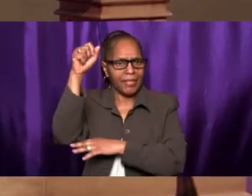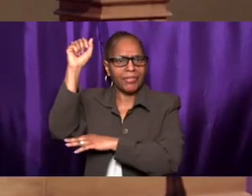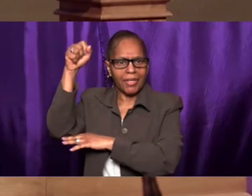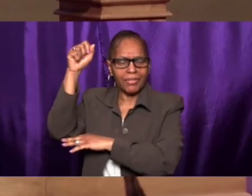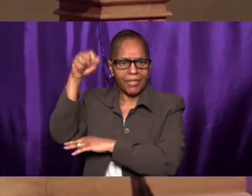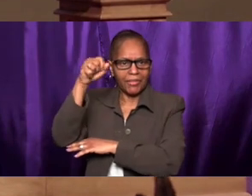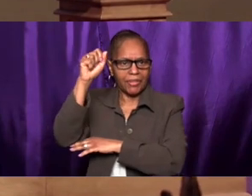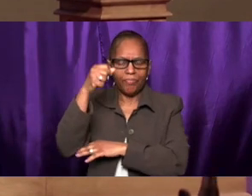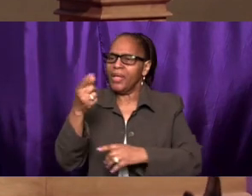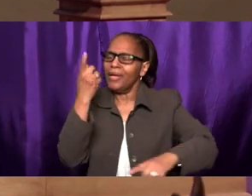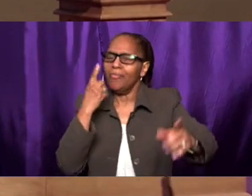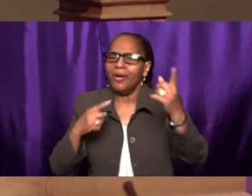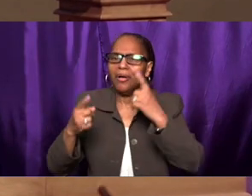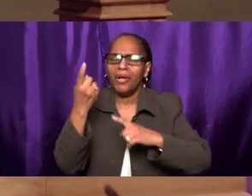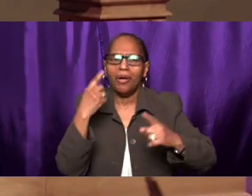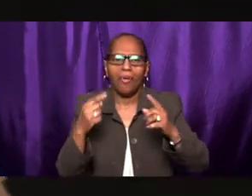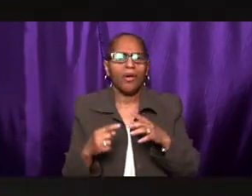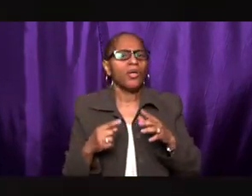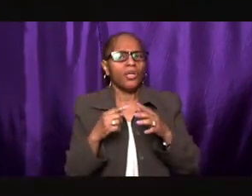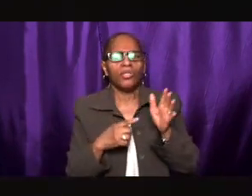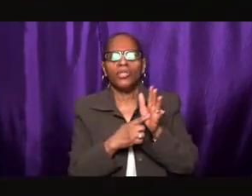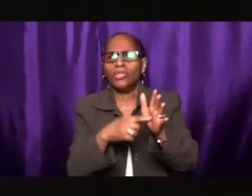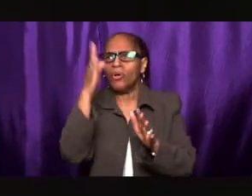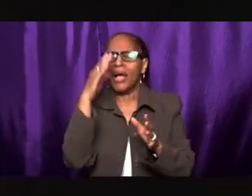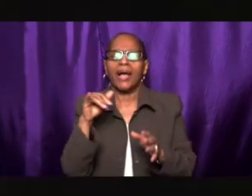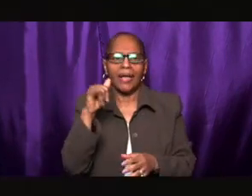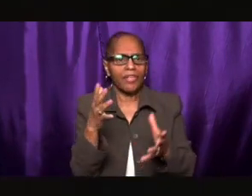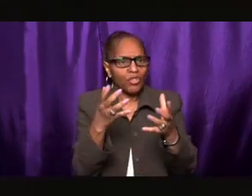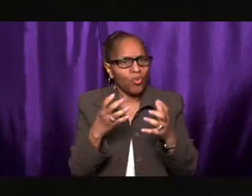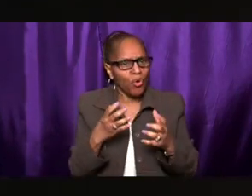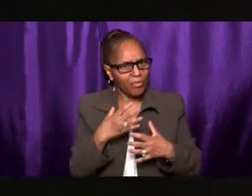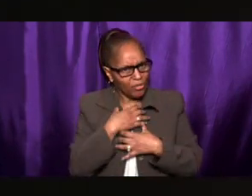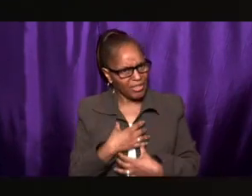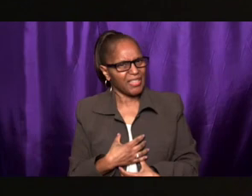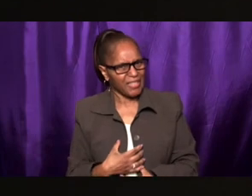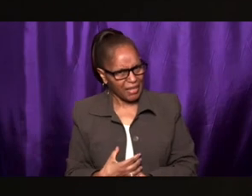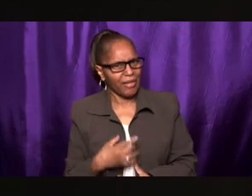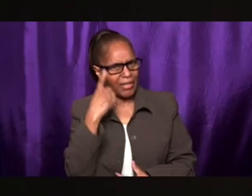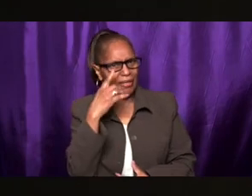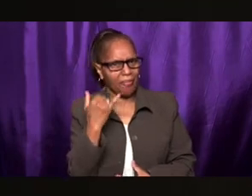Come on, show me that you want him. Show him.